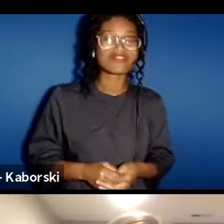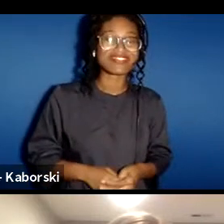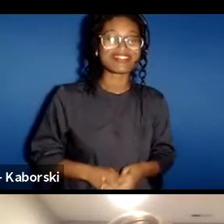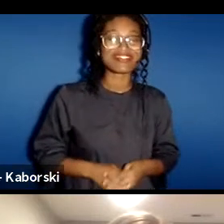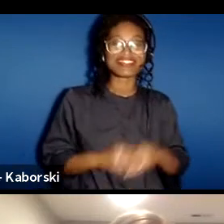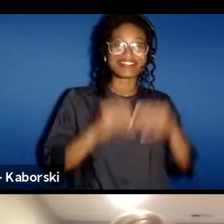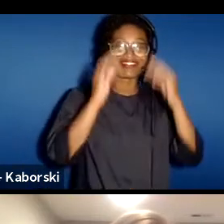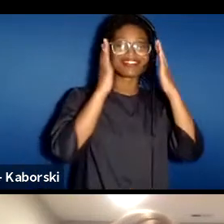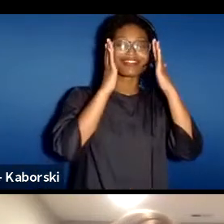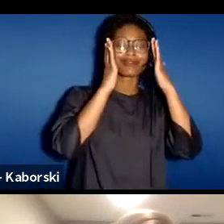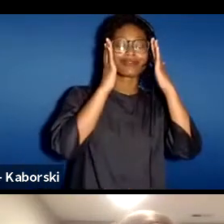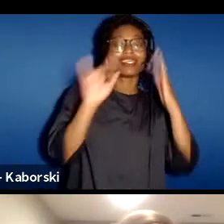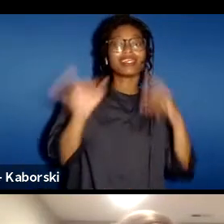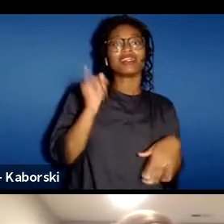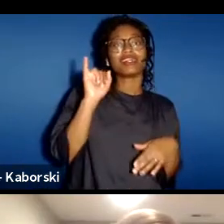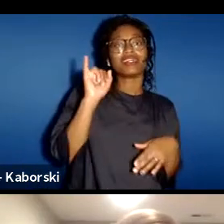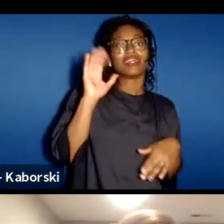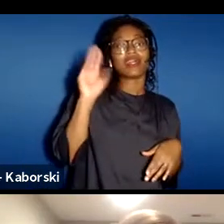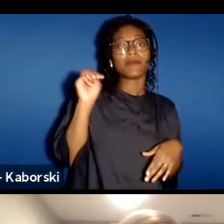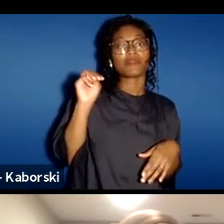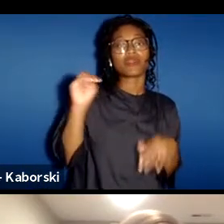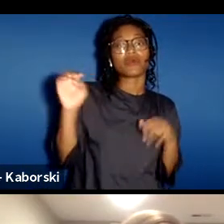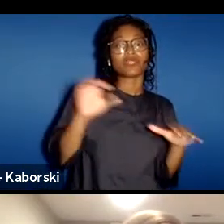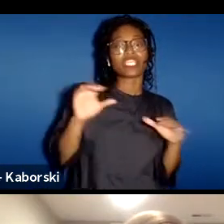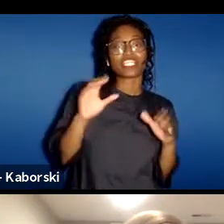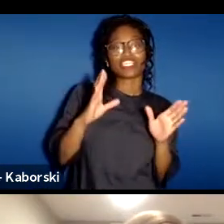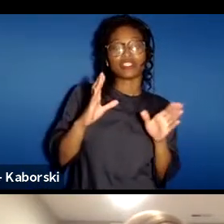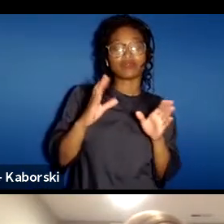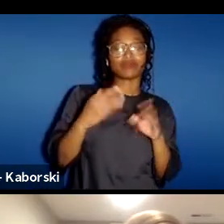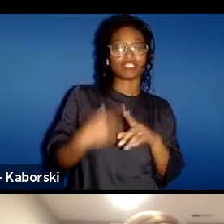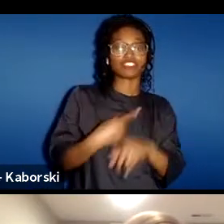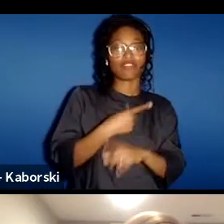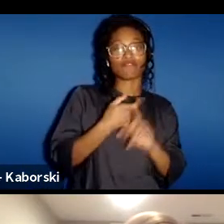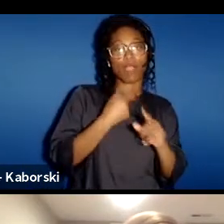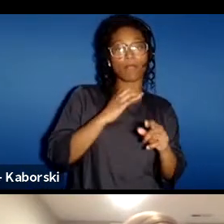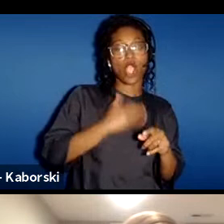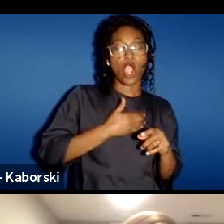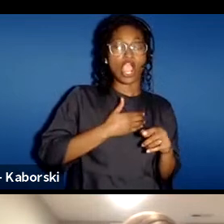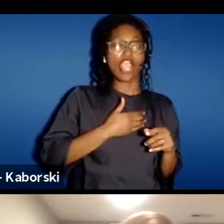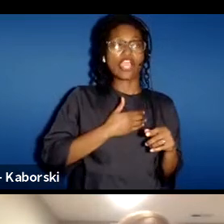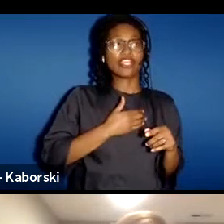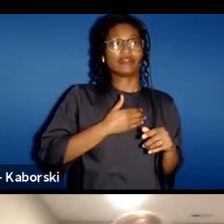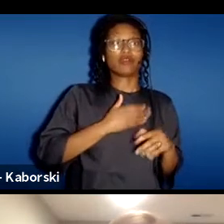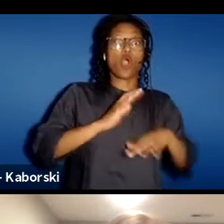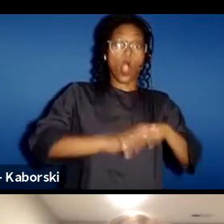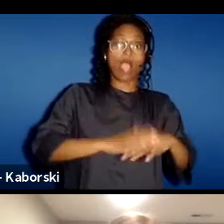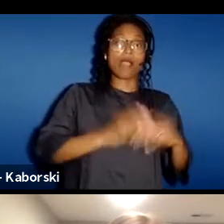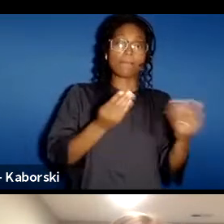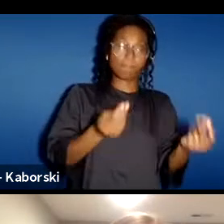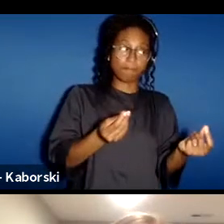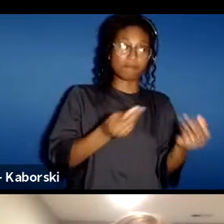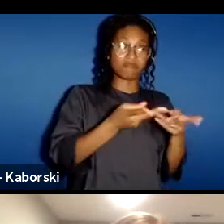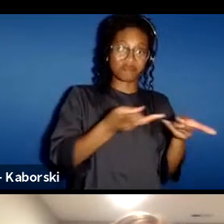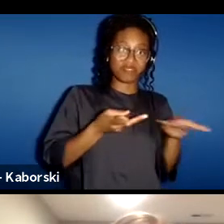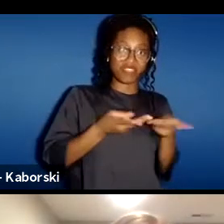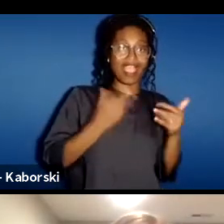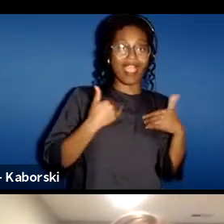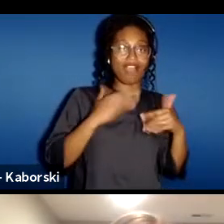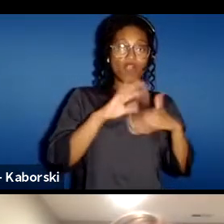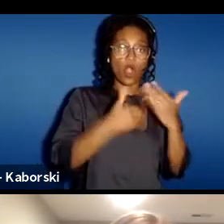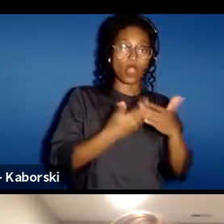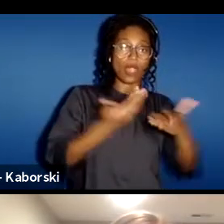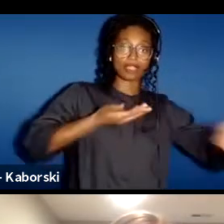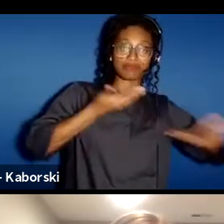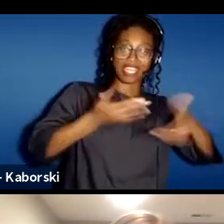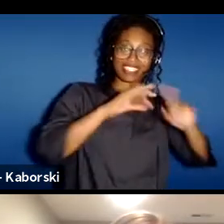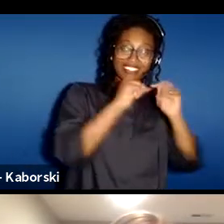Yeah, Jim, we made a complete sort of shift from being on premise and having a whole hospitality team